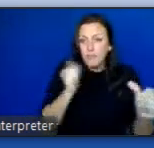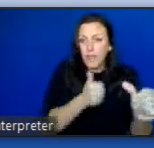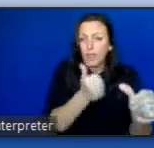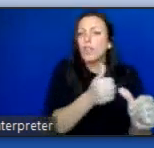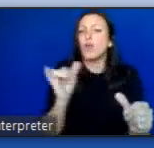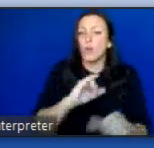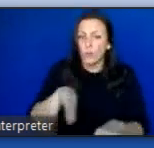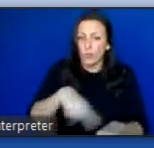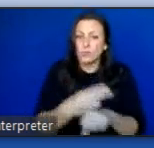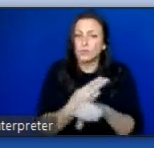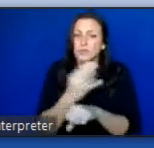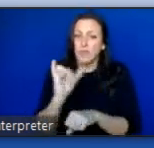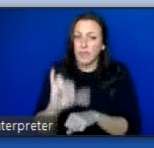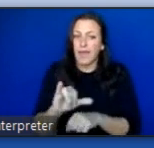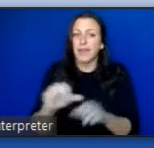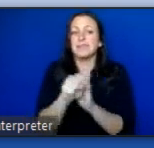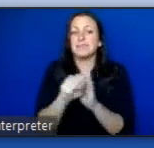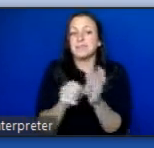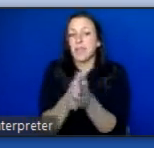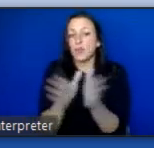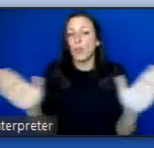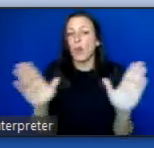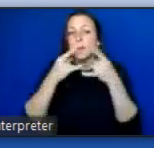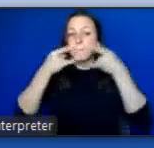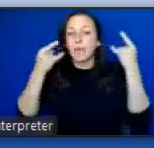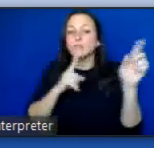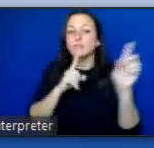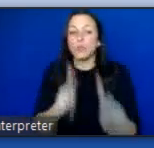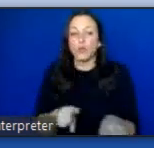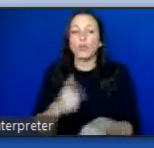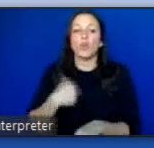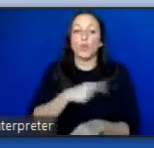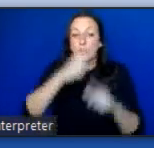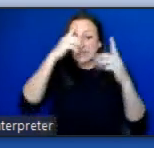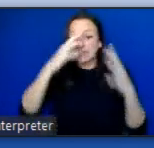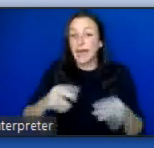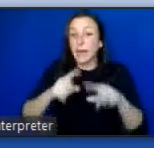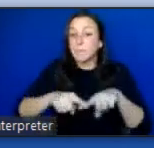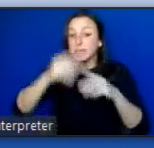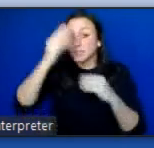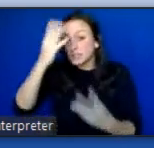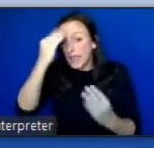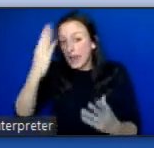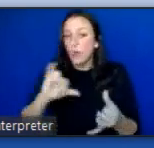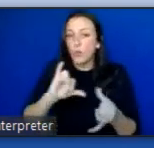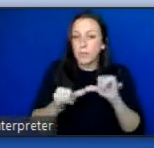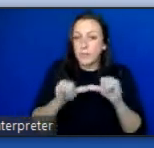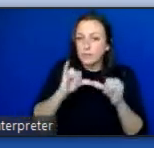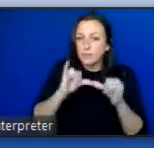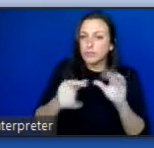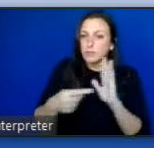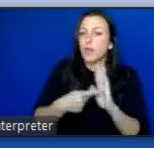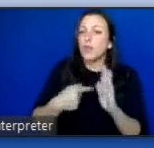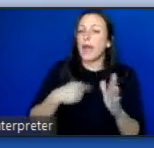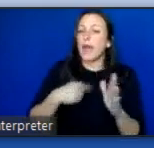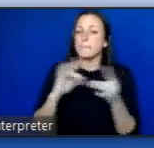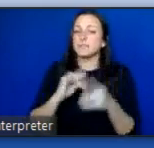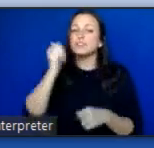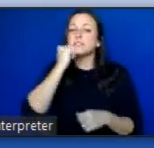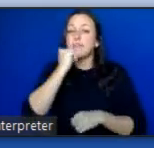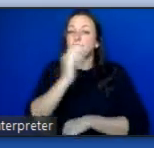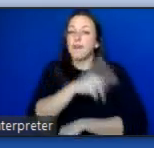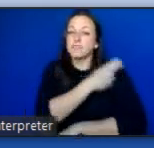our data-driven decision-making with metrics and modeling. I mentioned the daily hospital tracking